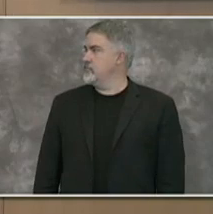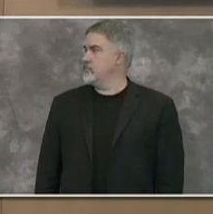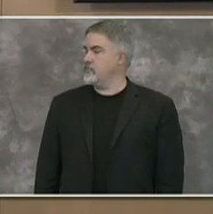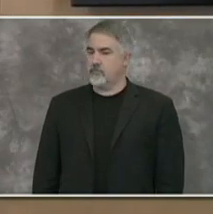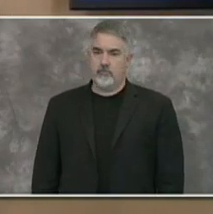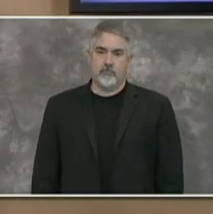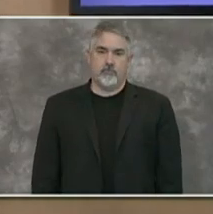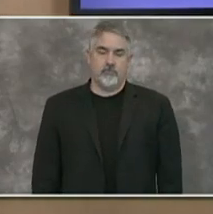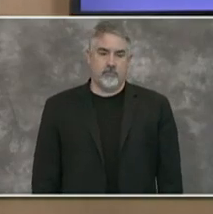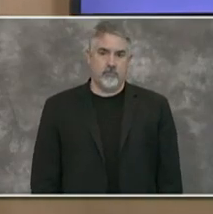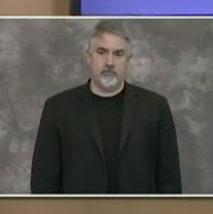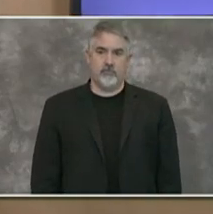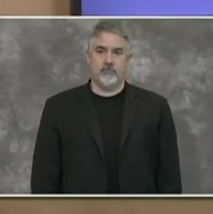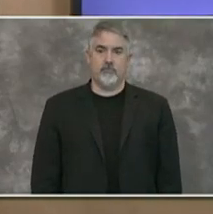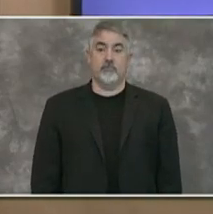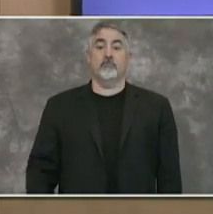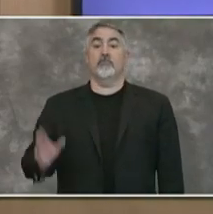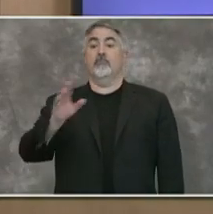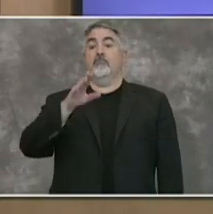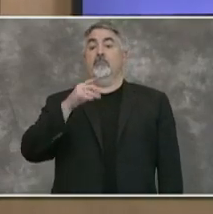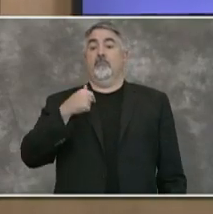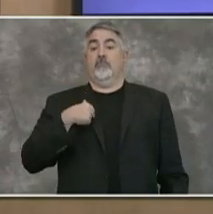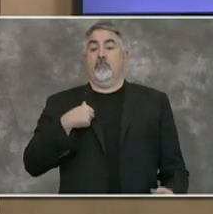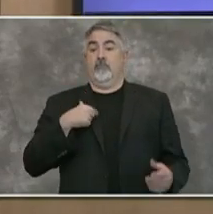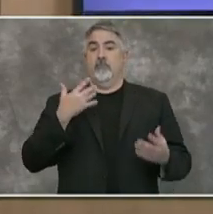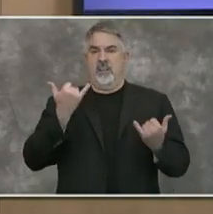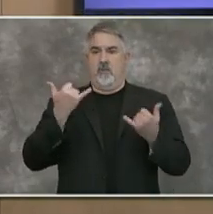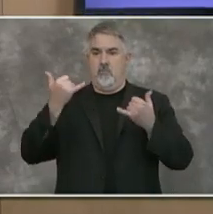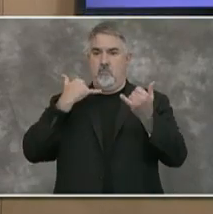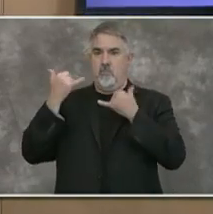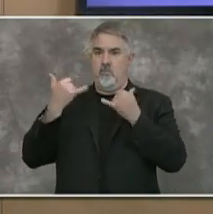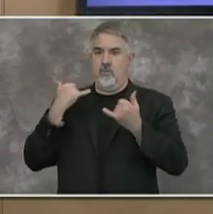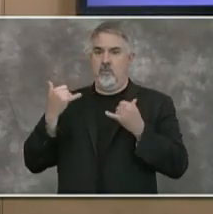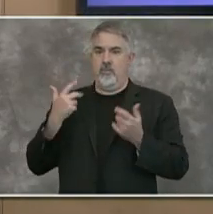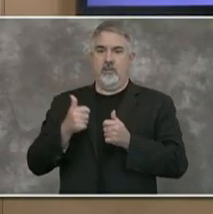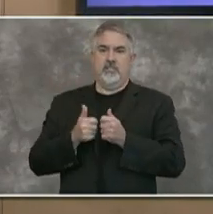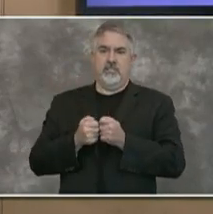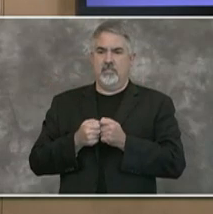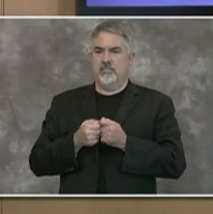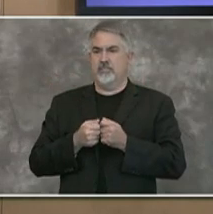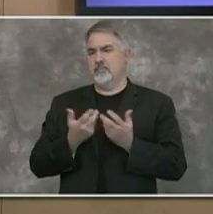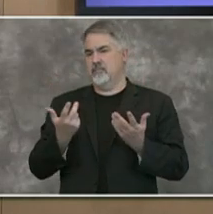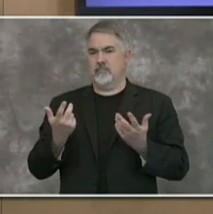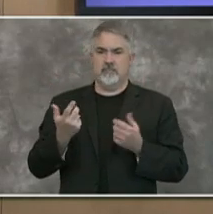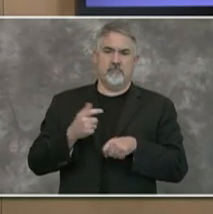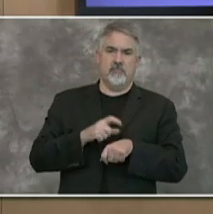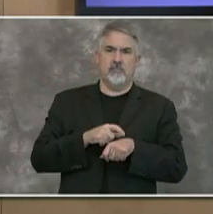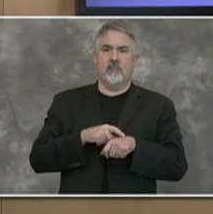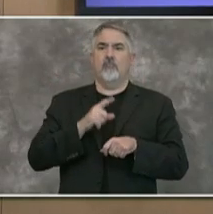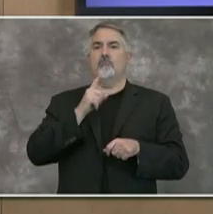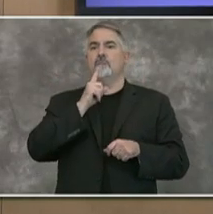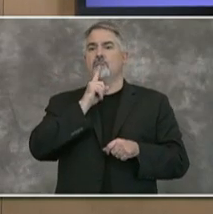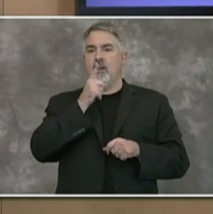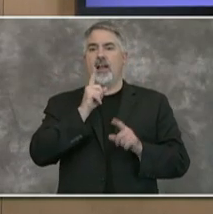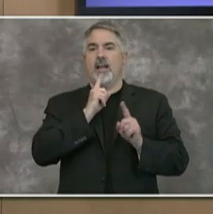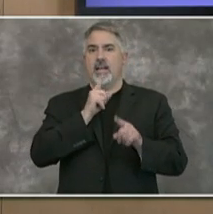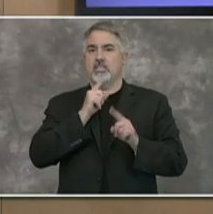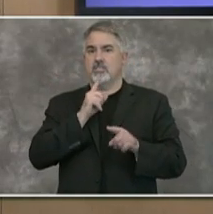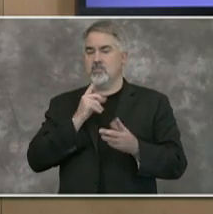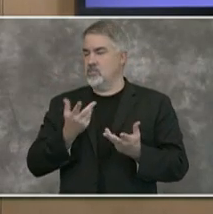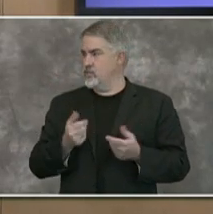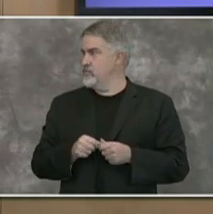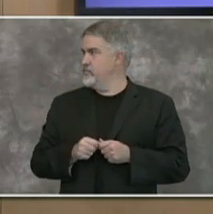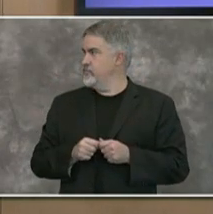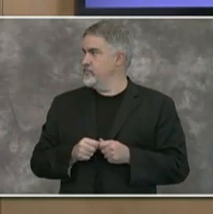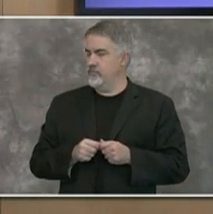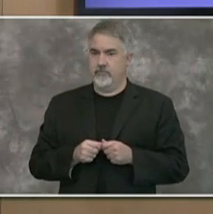You know, we're happy to take the call-in questions, but the text questions that come in give us a chance to really get answers for you. So this next question